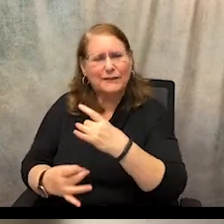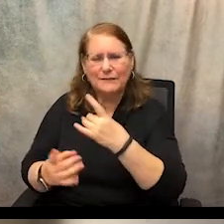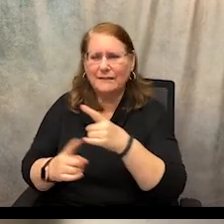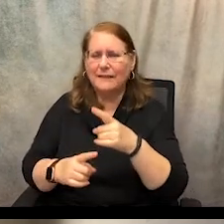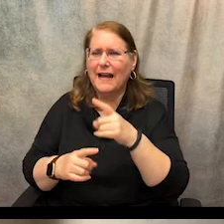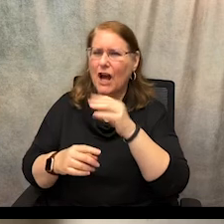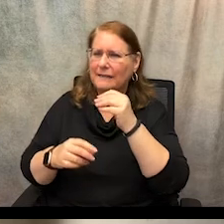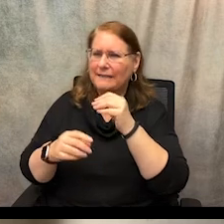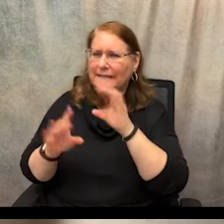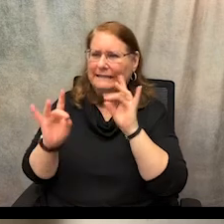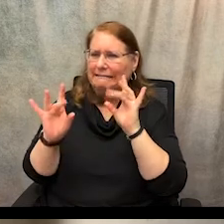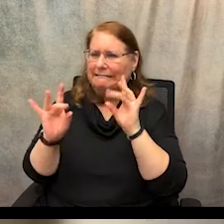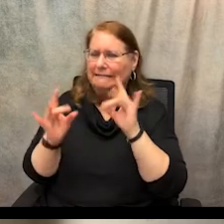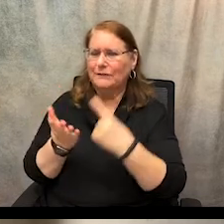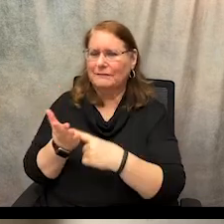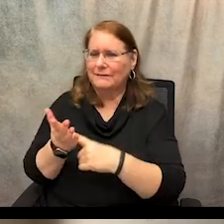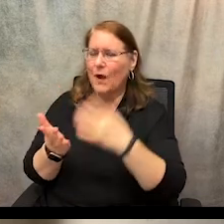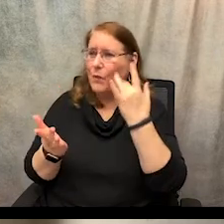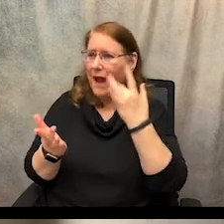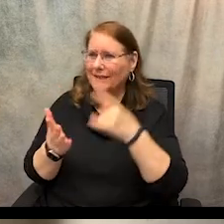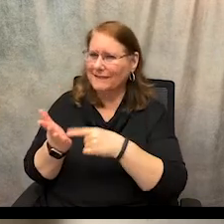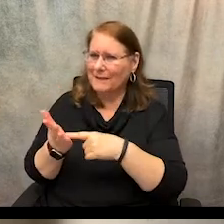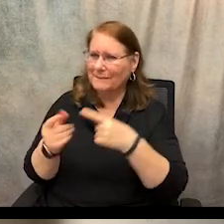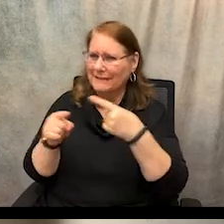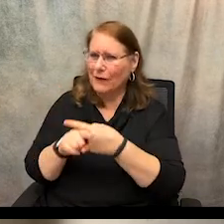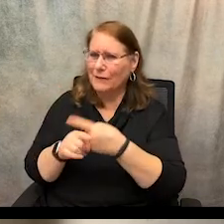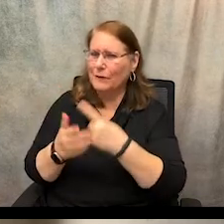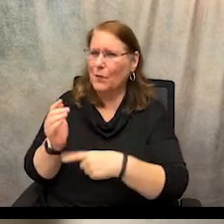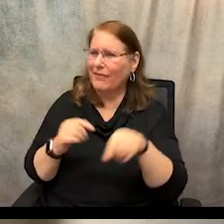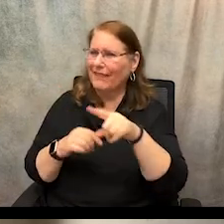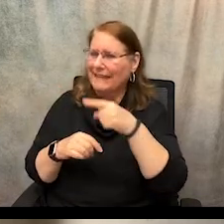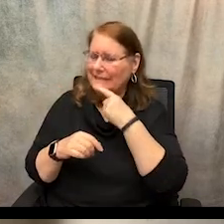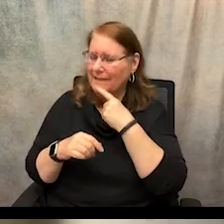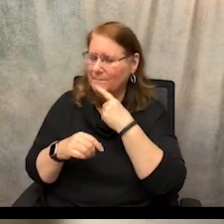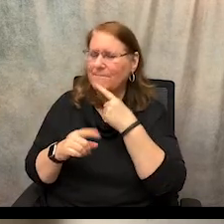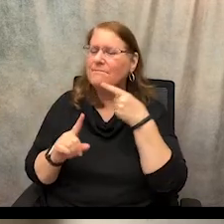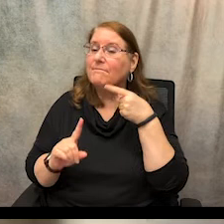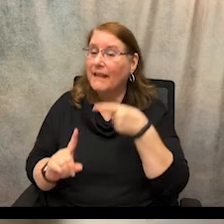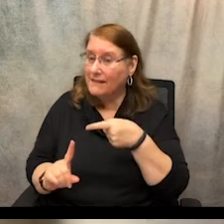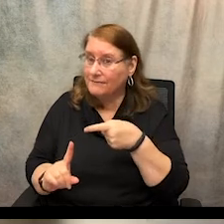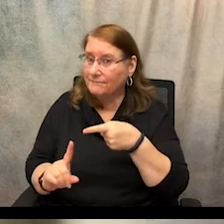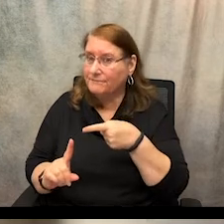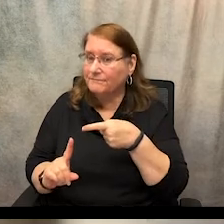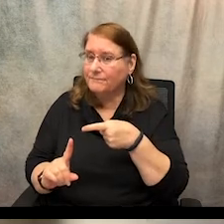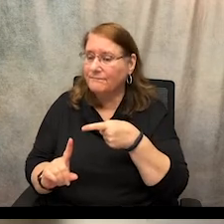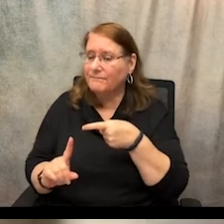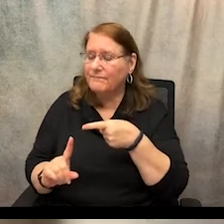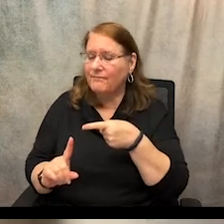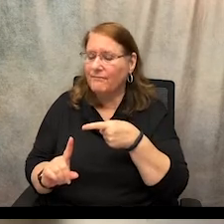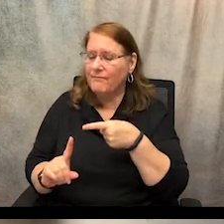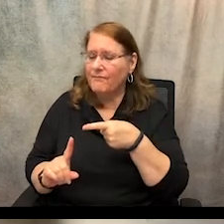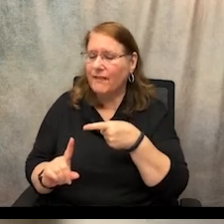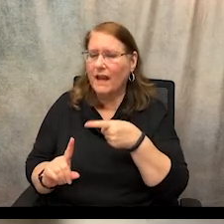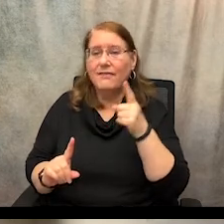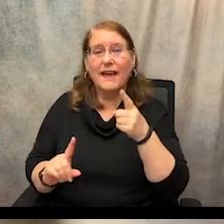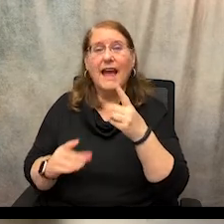tricky to talk about because in some ways it contradicts what they say. But I think that